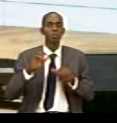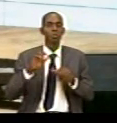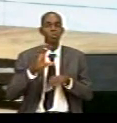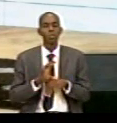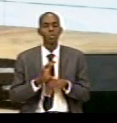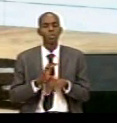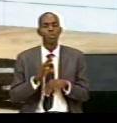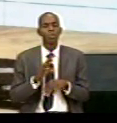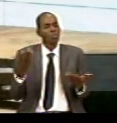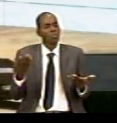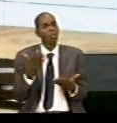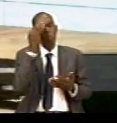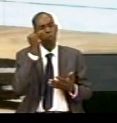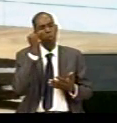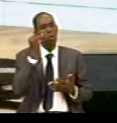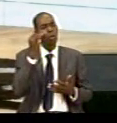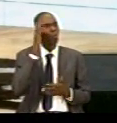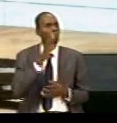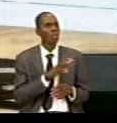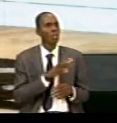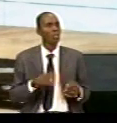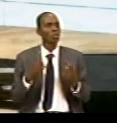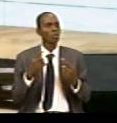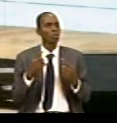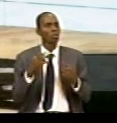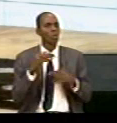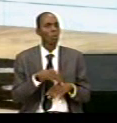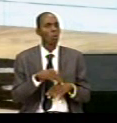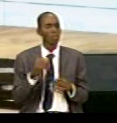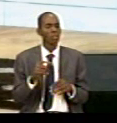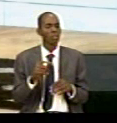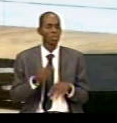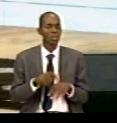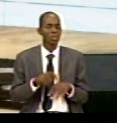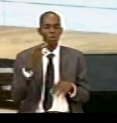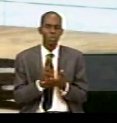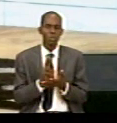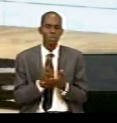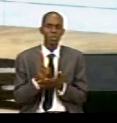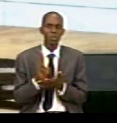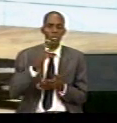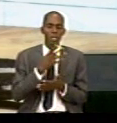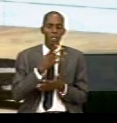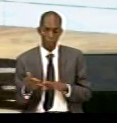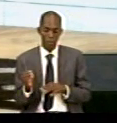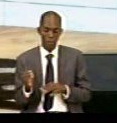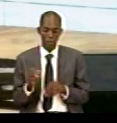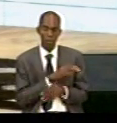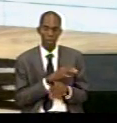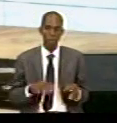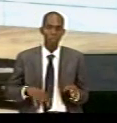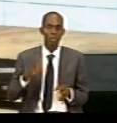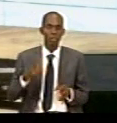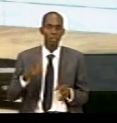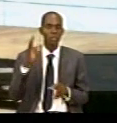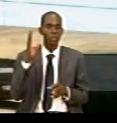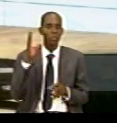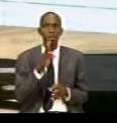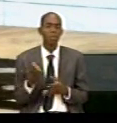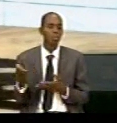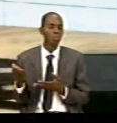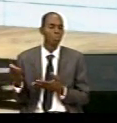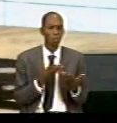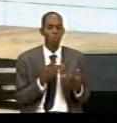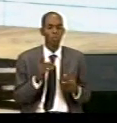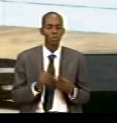come at the time of the rapture? And the dead in Christ shall be raised incorruptible, and then we